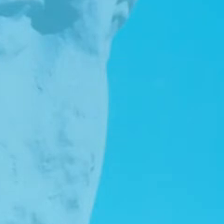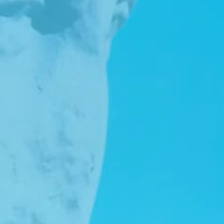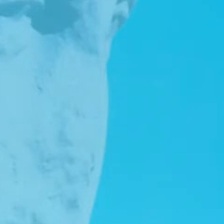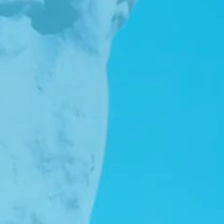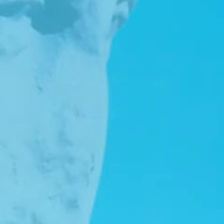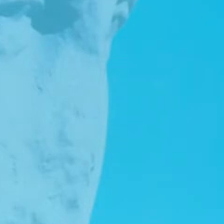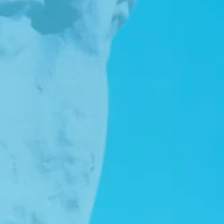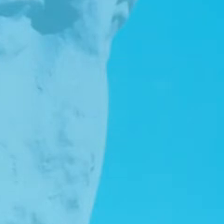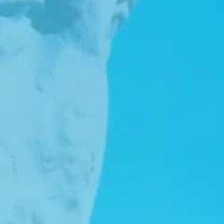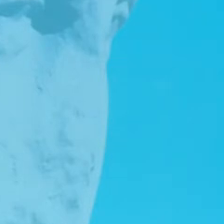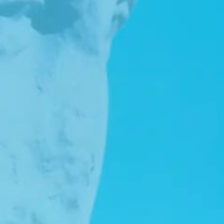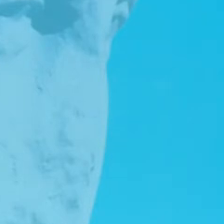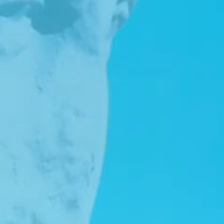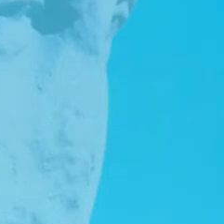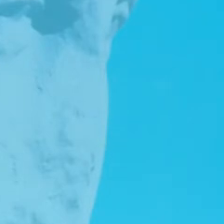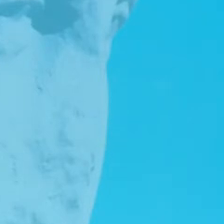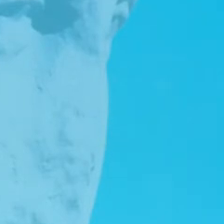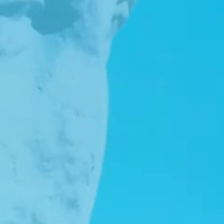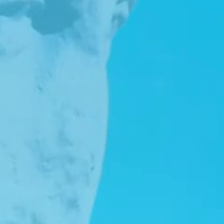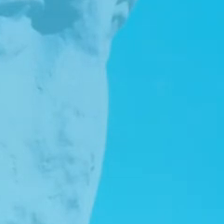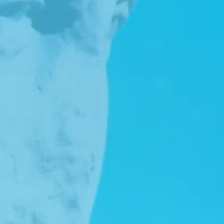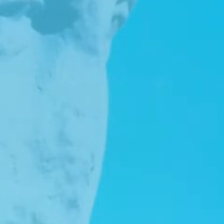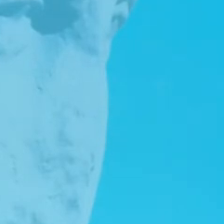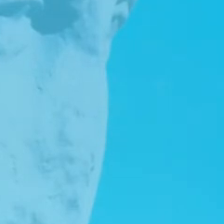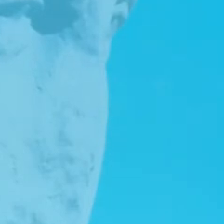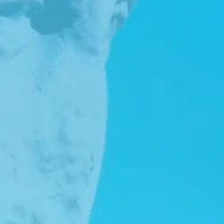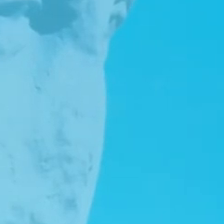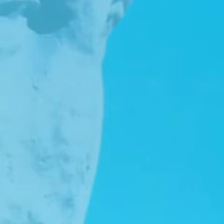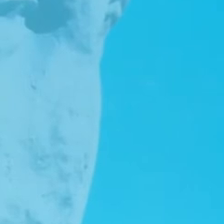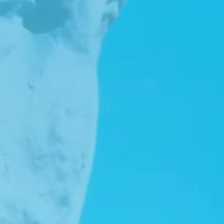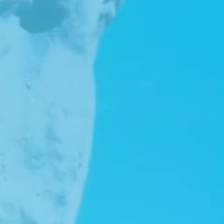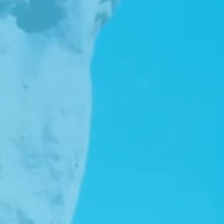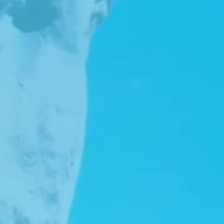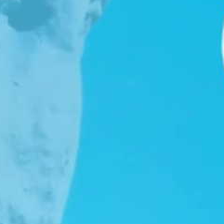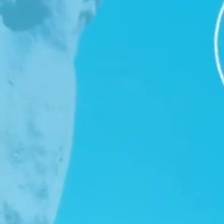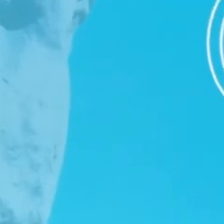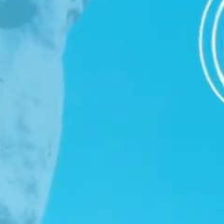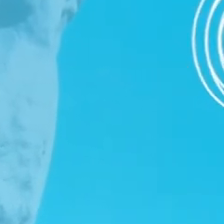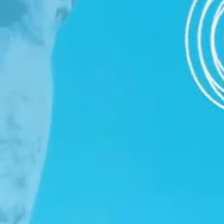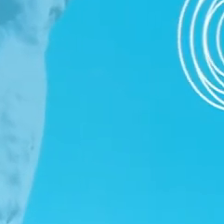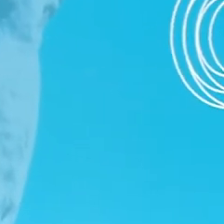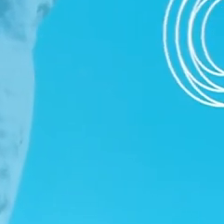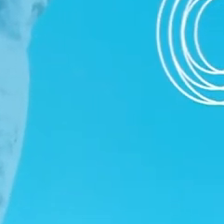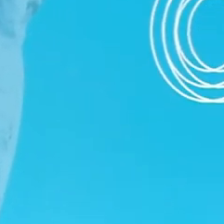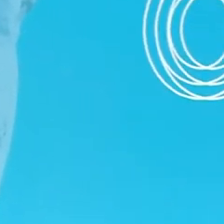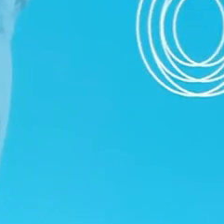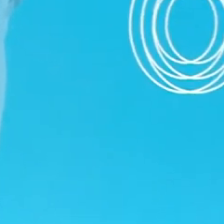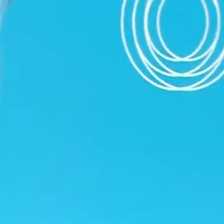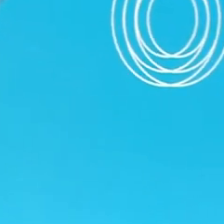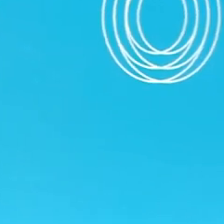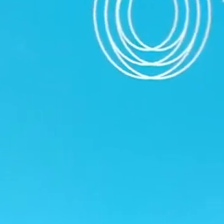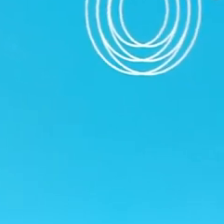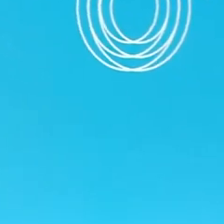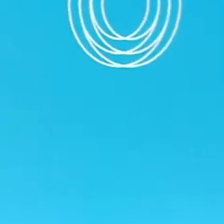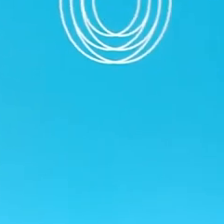gentlemen, I present to you the Prime Minister of the Hellenic Republic, Mr. Kyriakos Mitsotakis, in a keynote conversation with